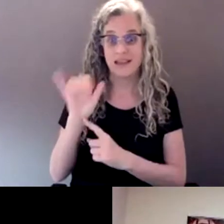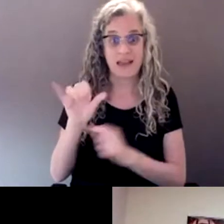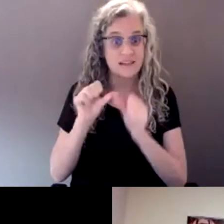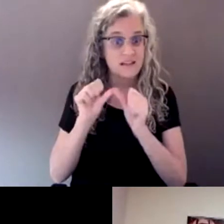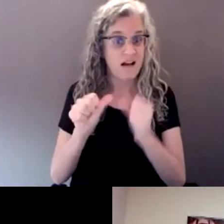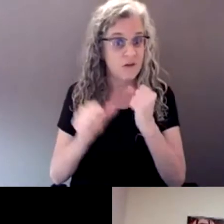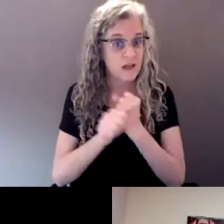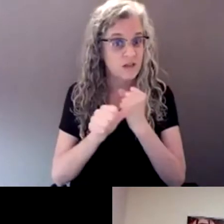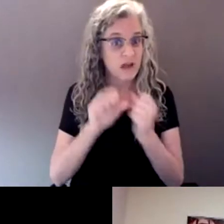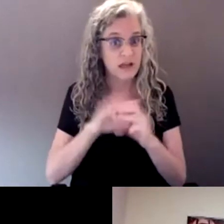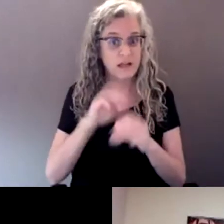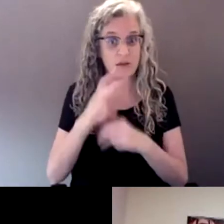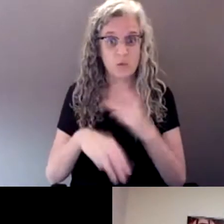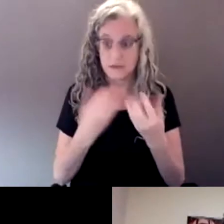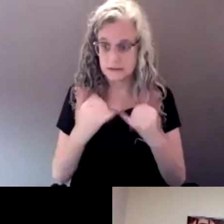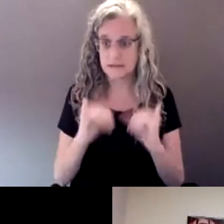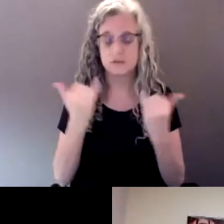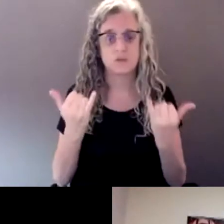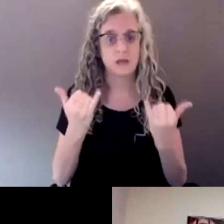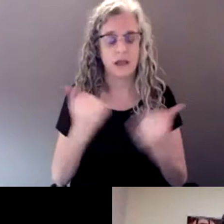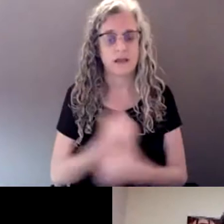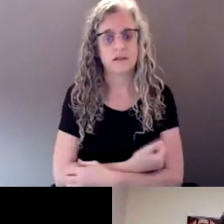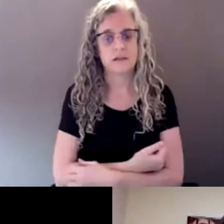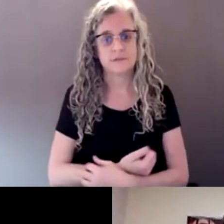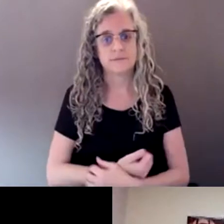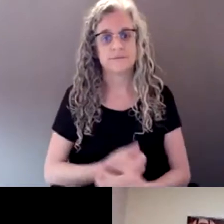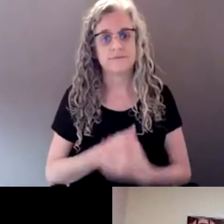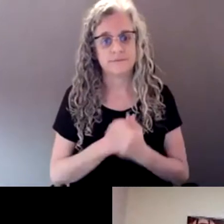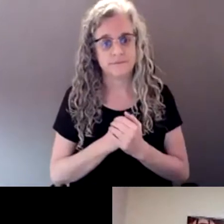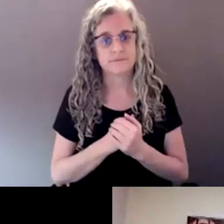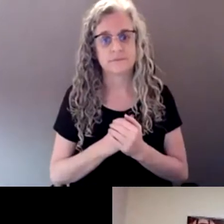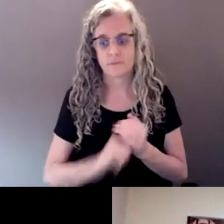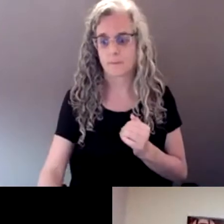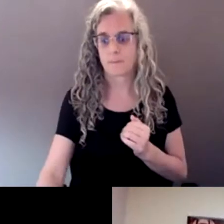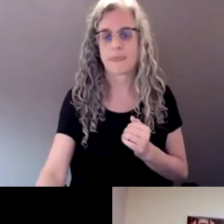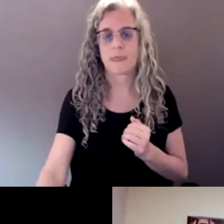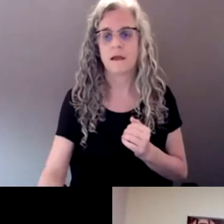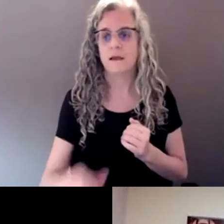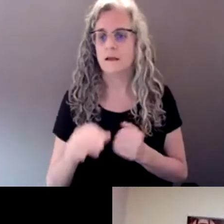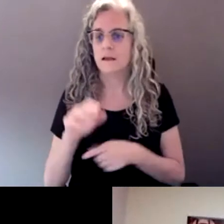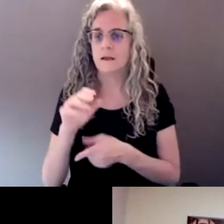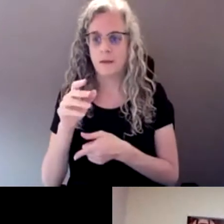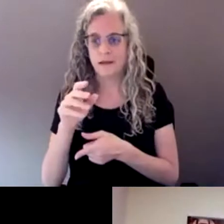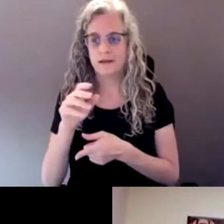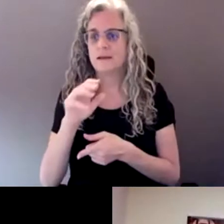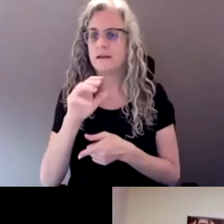in our world. But even beyond that, Professor Miles and Louisa Miles